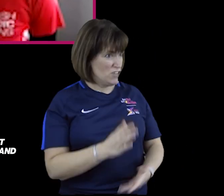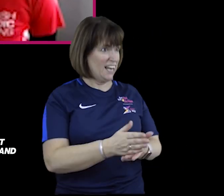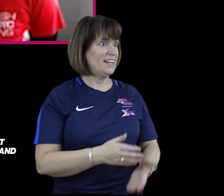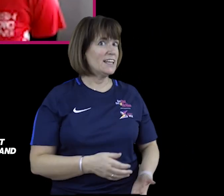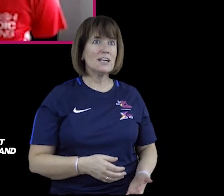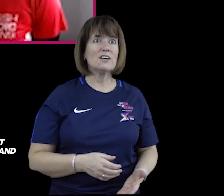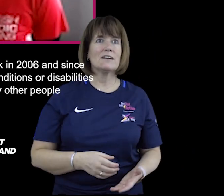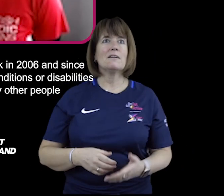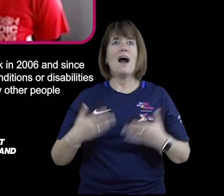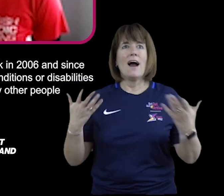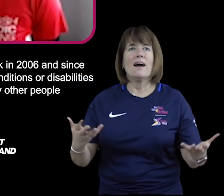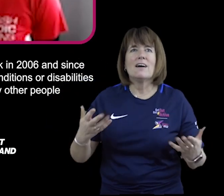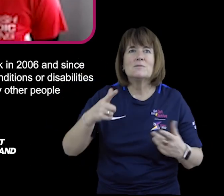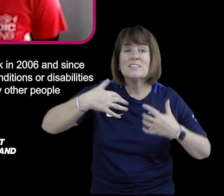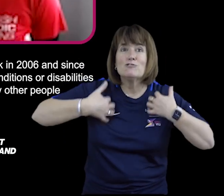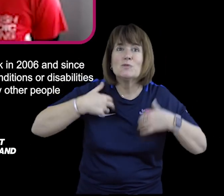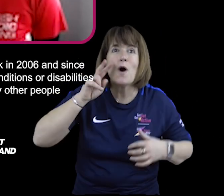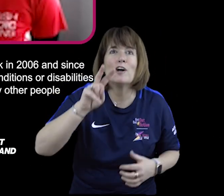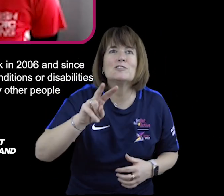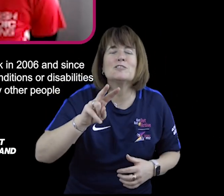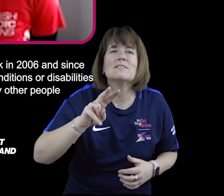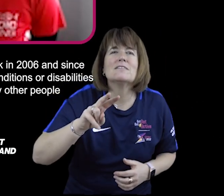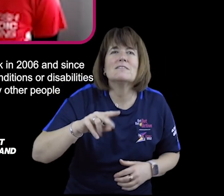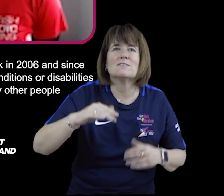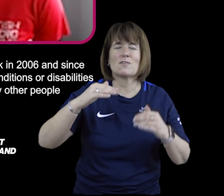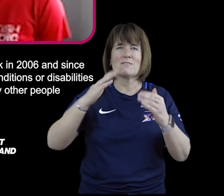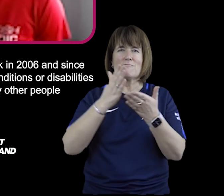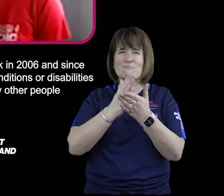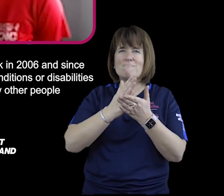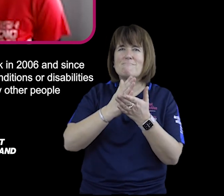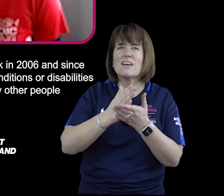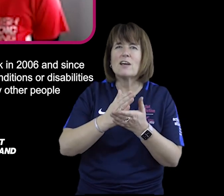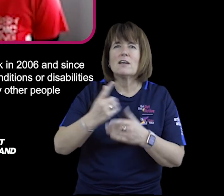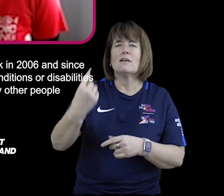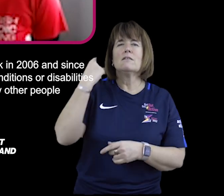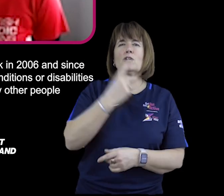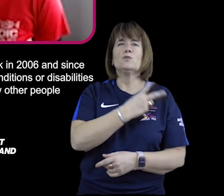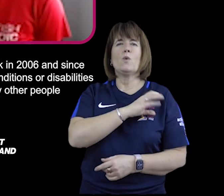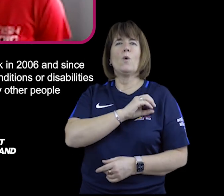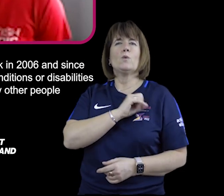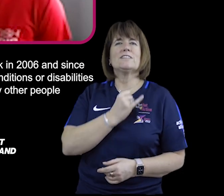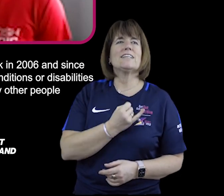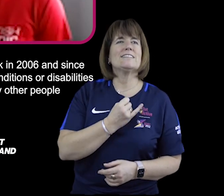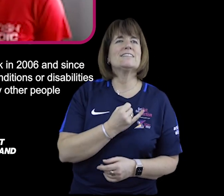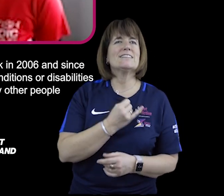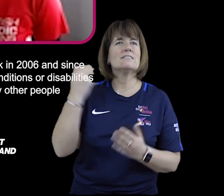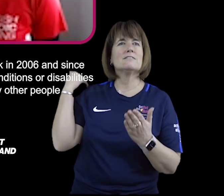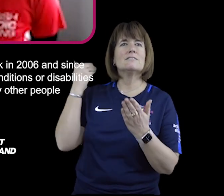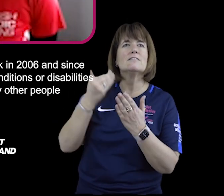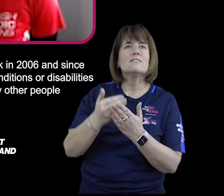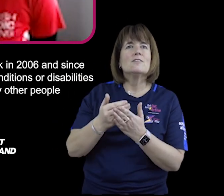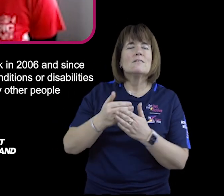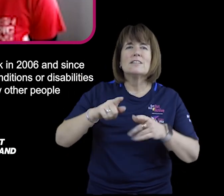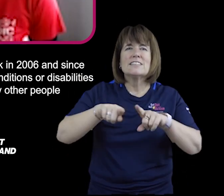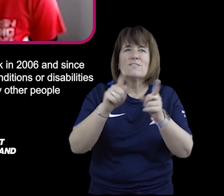And it was quite interesting to watch. It was a real leveler. And that was back in 2006. And